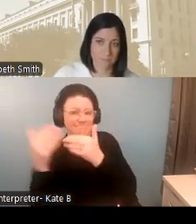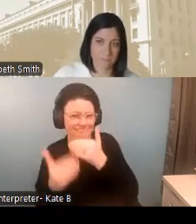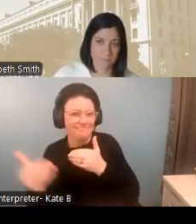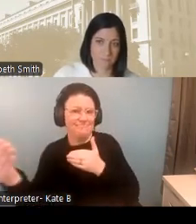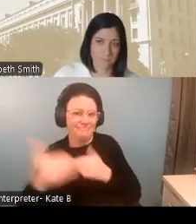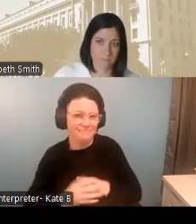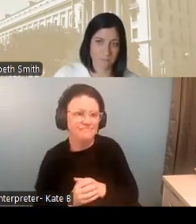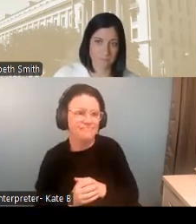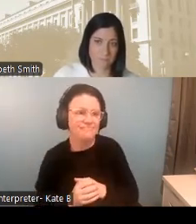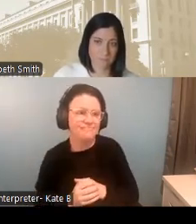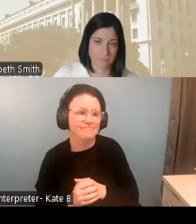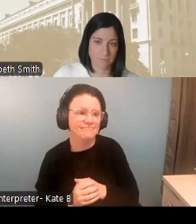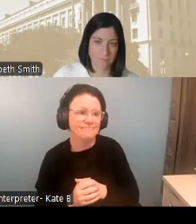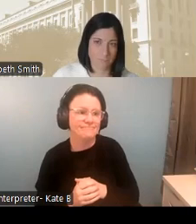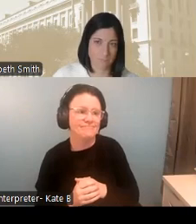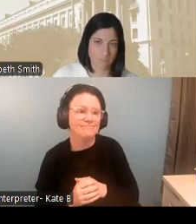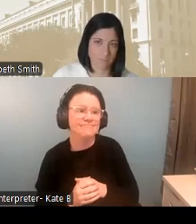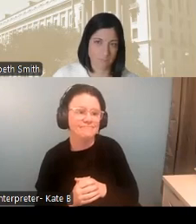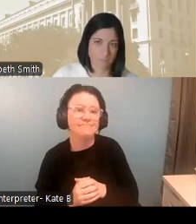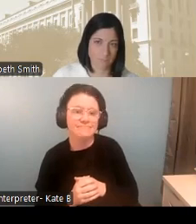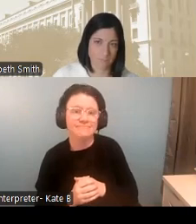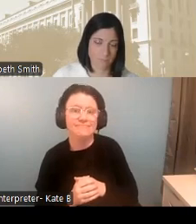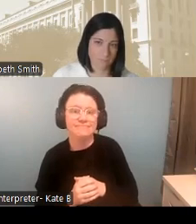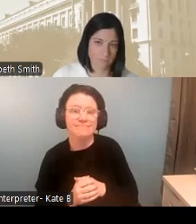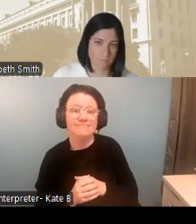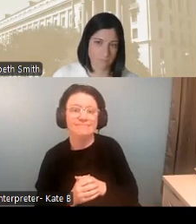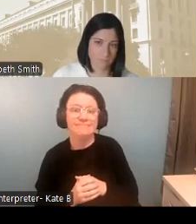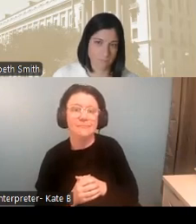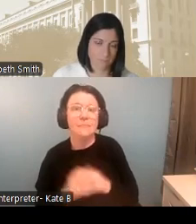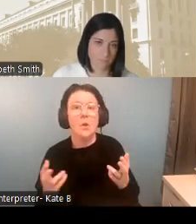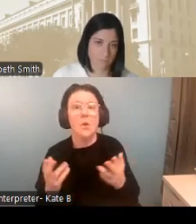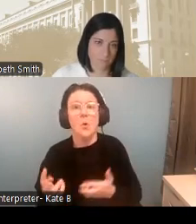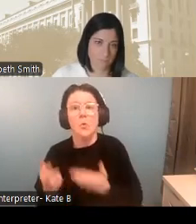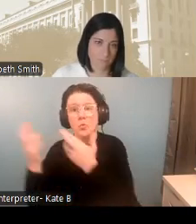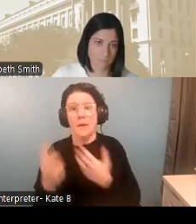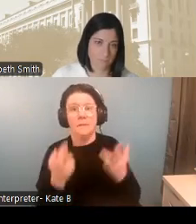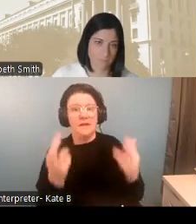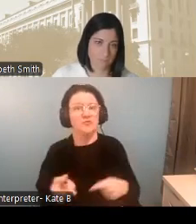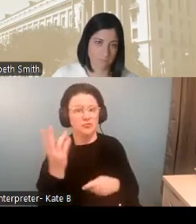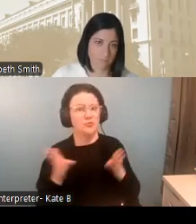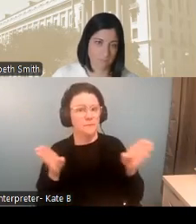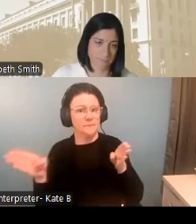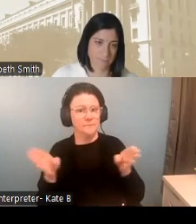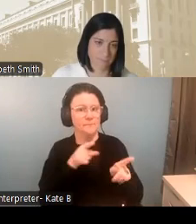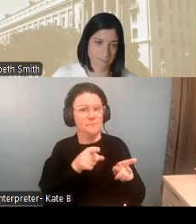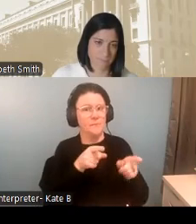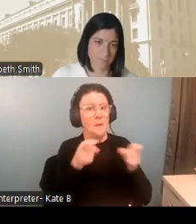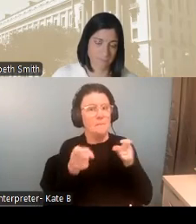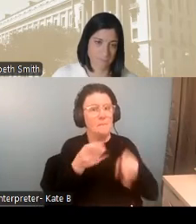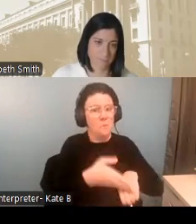have. We do have 2 different types of recommendations. One of them is a management